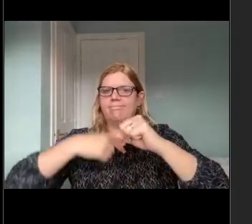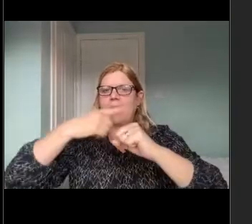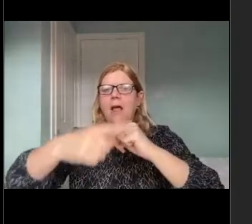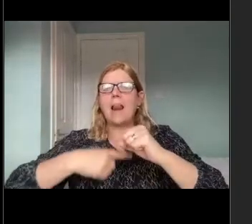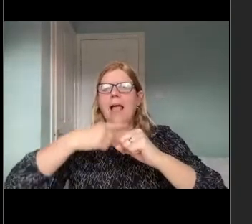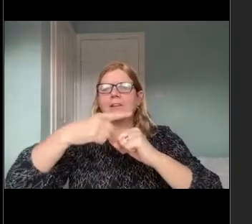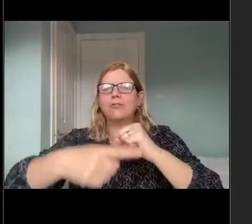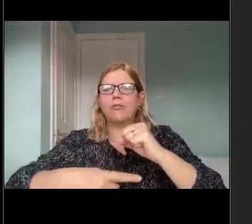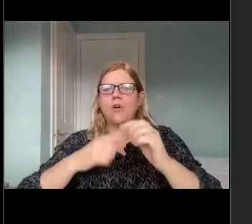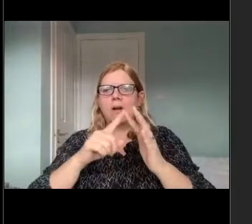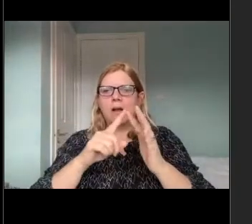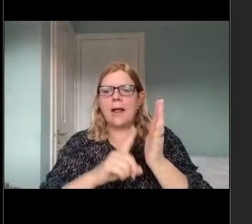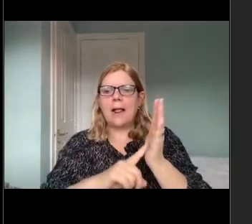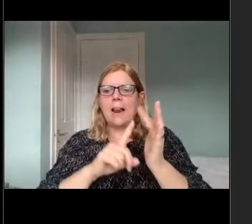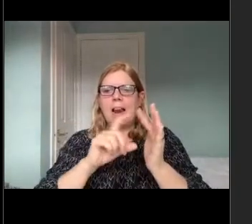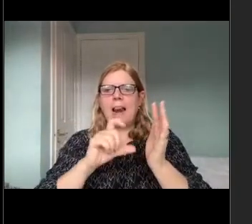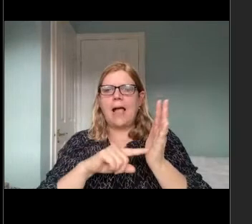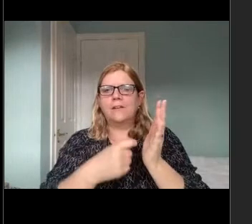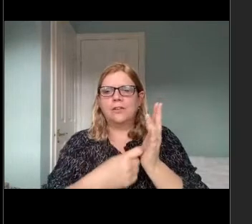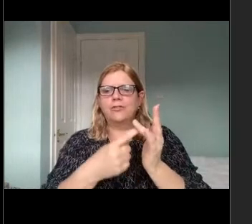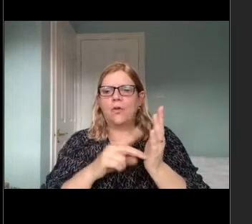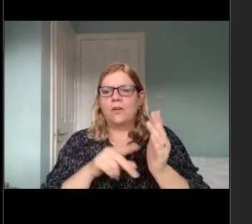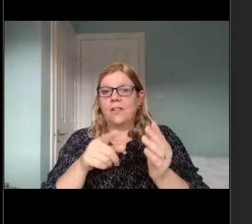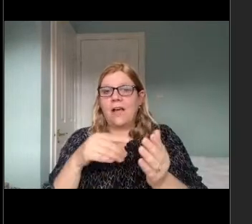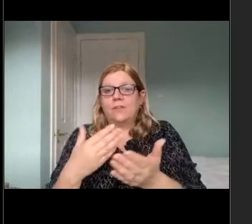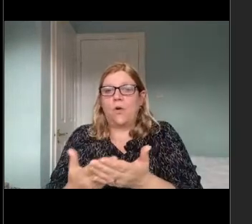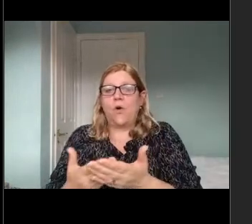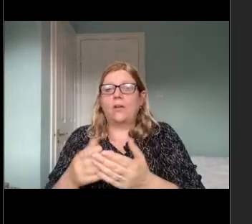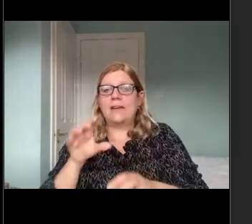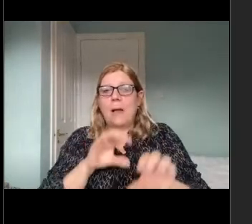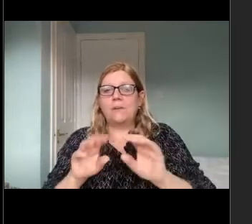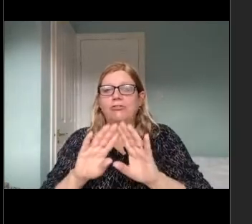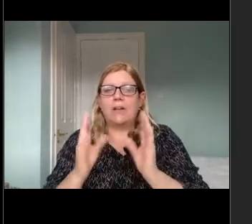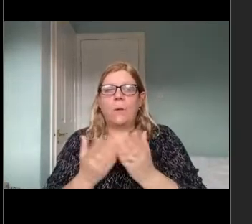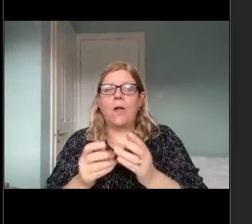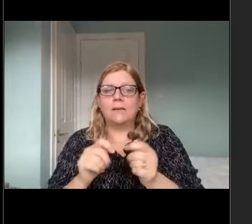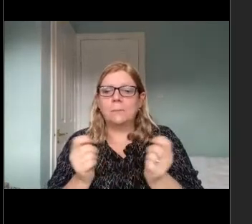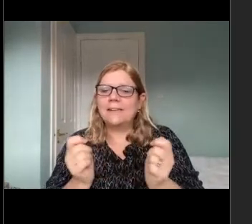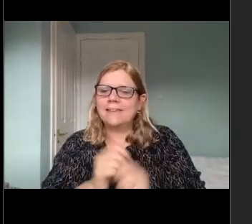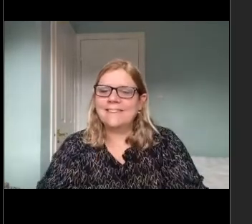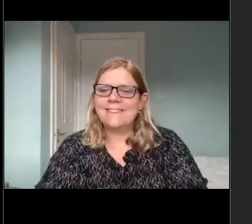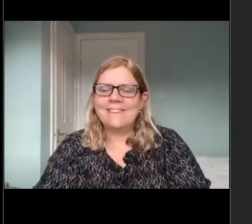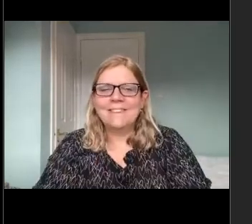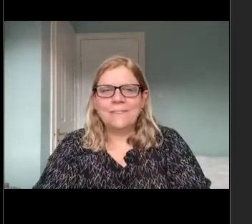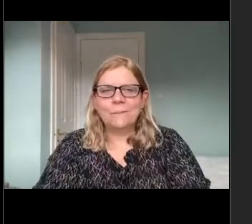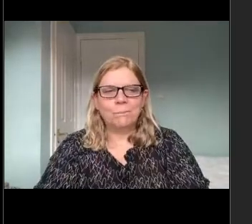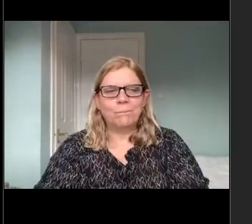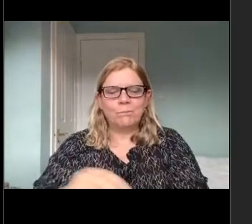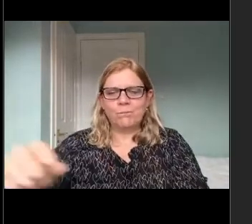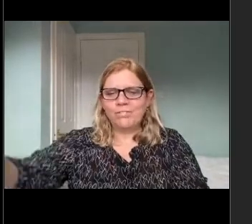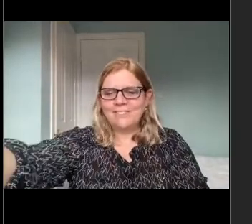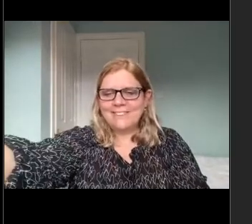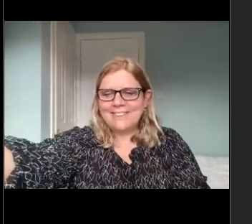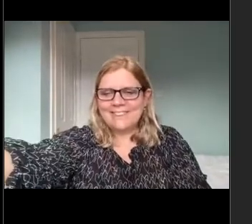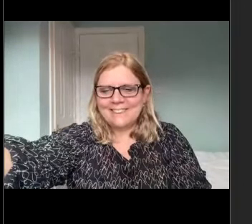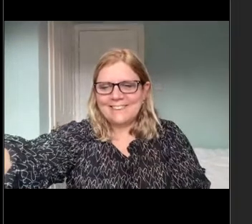You can see that there is a picture on the slide of a sign that was on Chemistry World